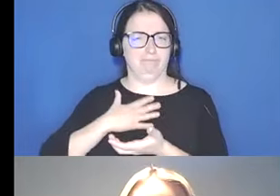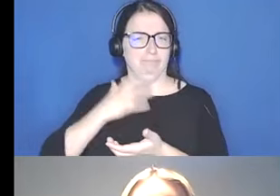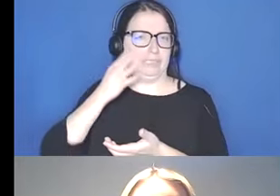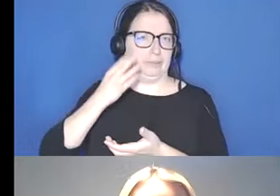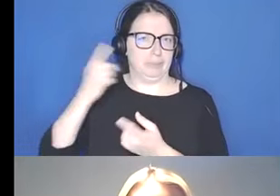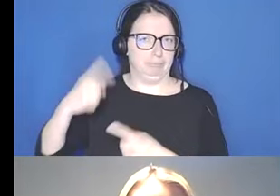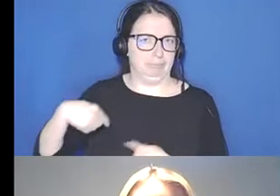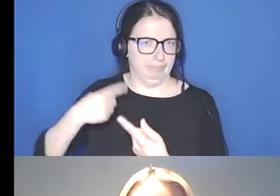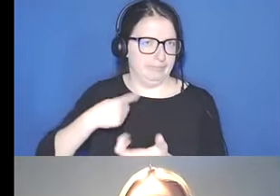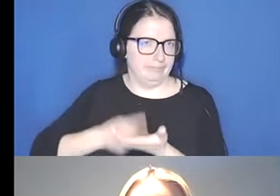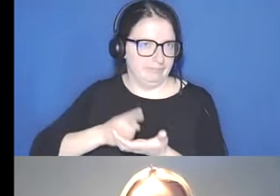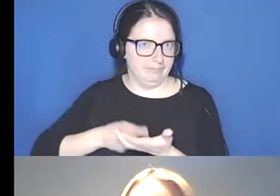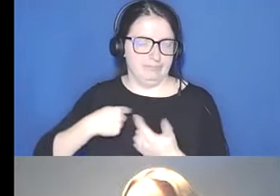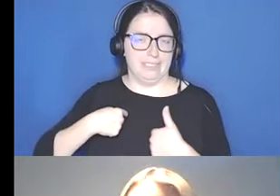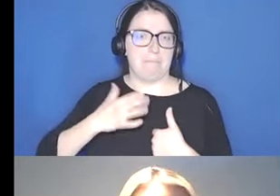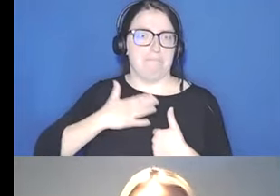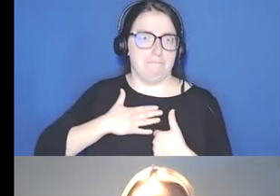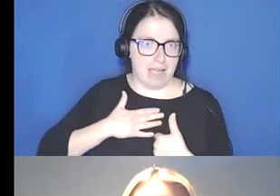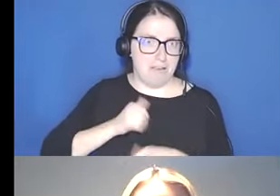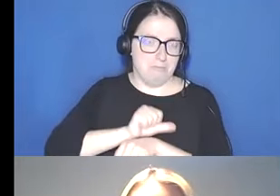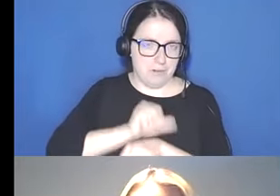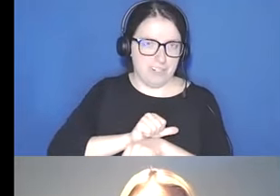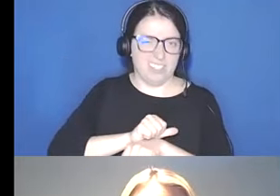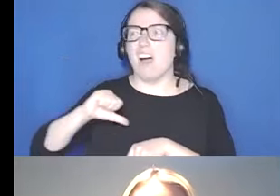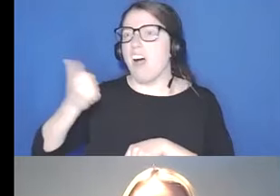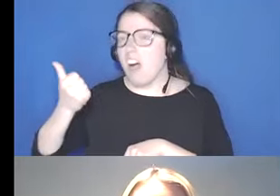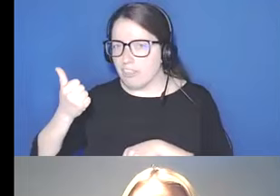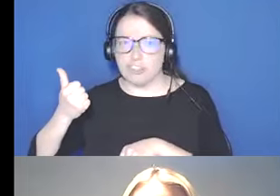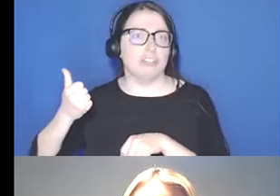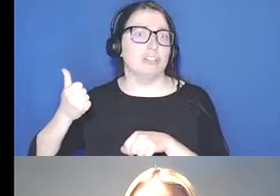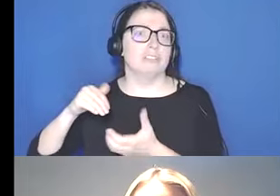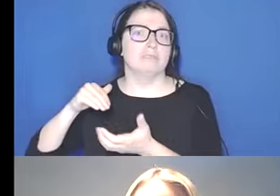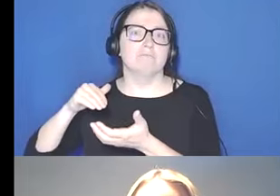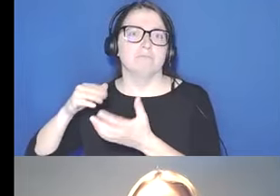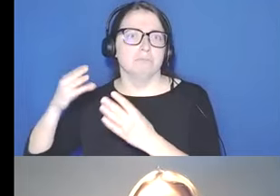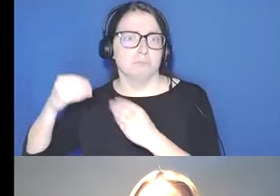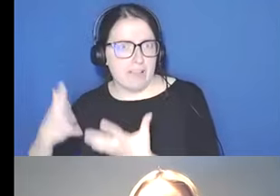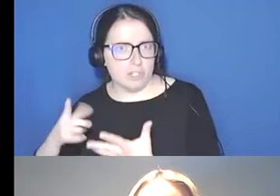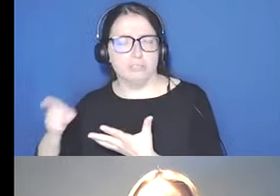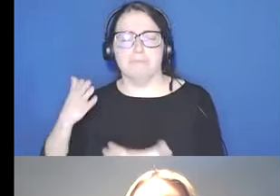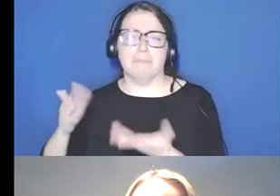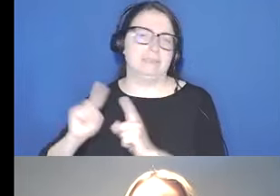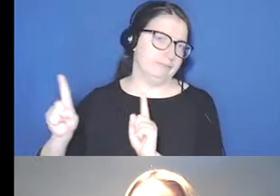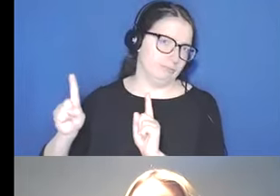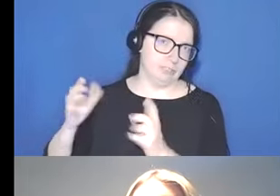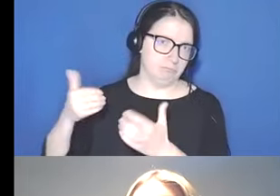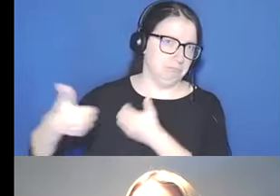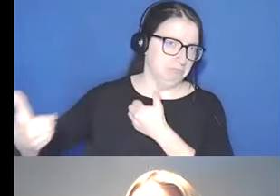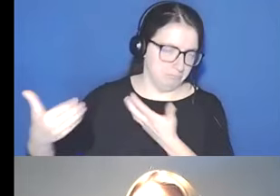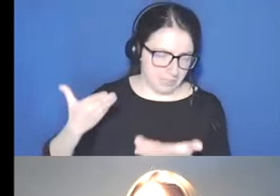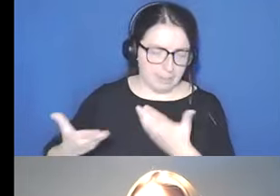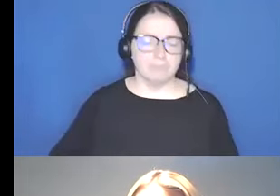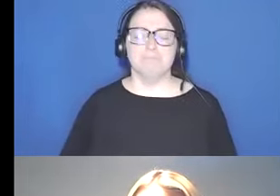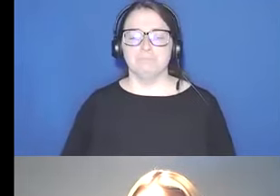kind of what I do and what I know our providers do. This can certainly vary from provider to provider. But often we'll